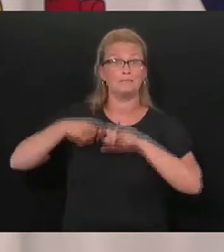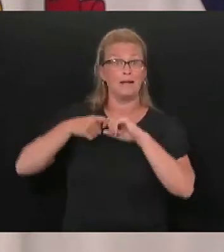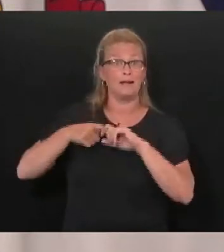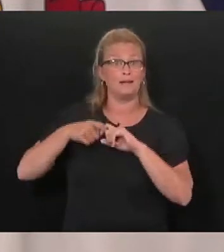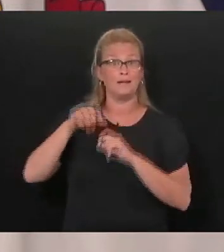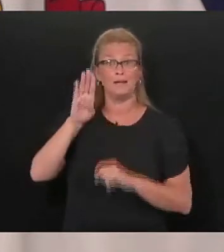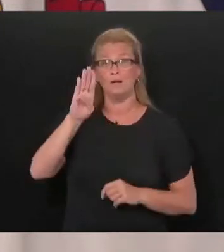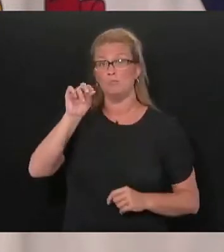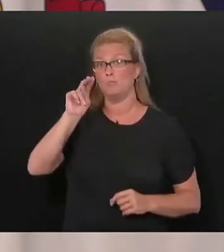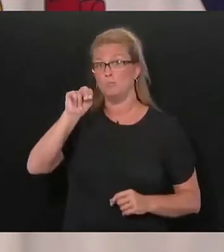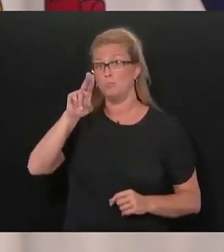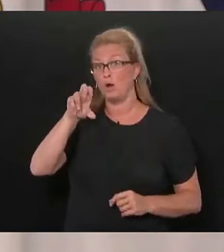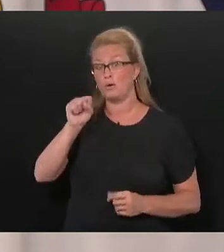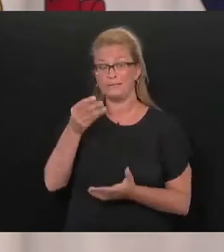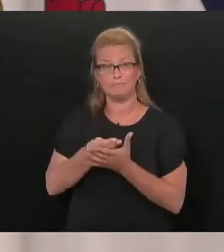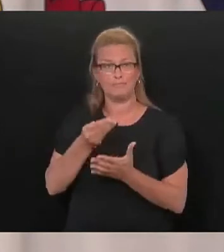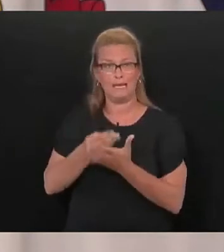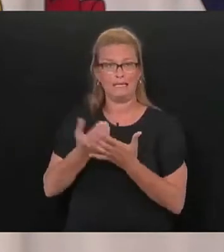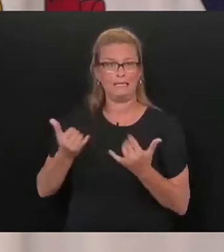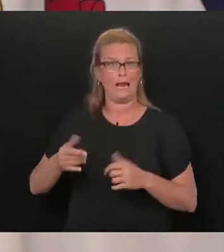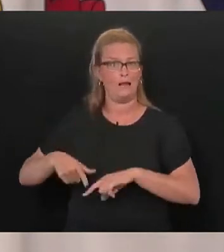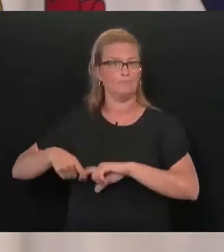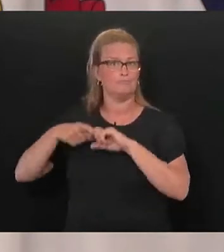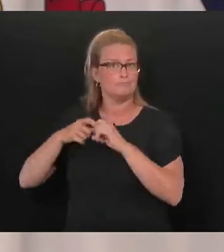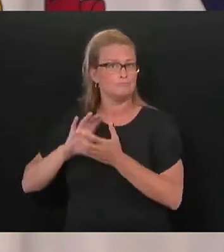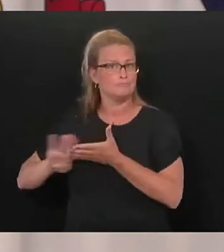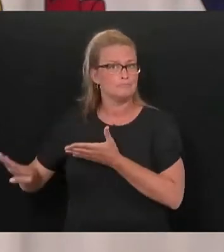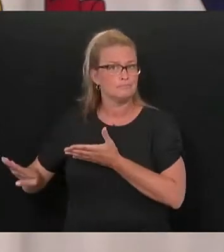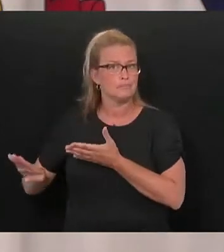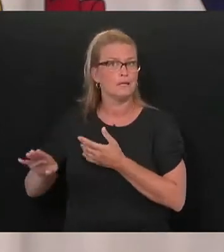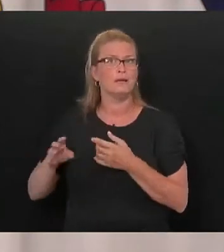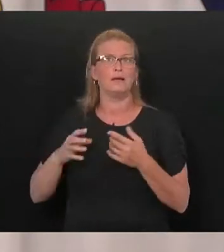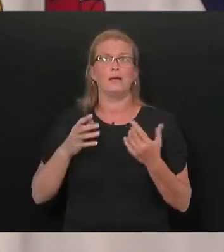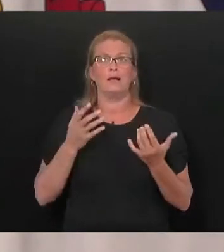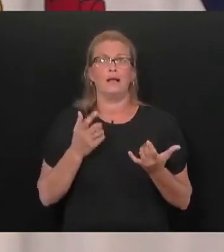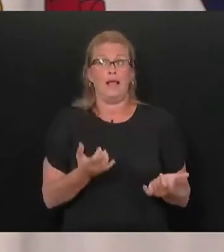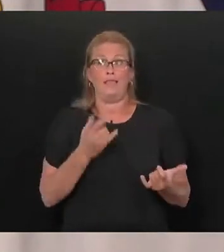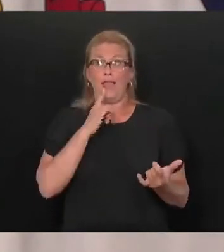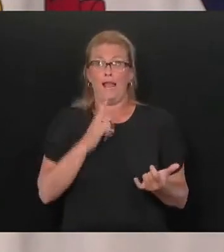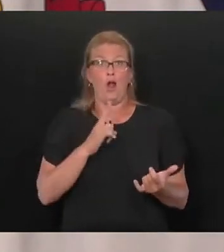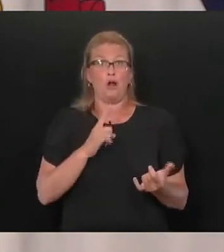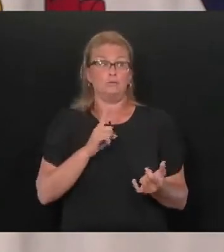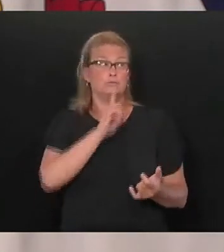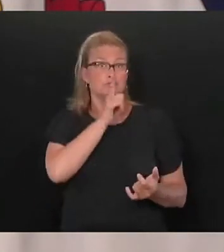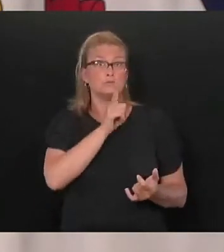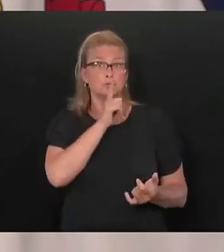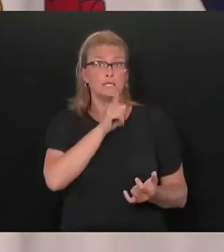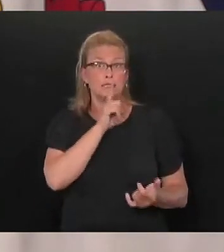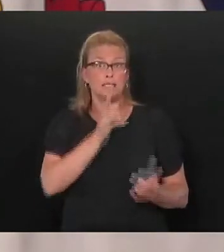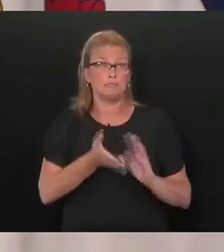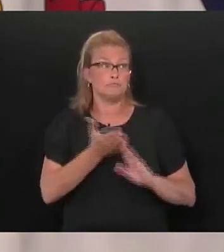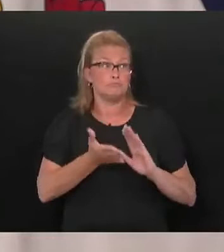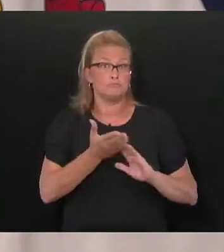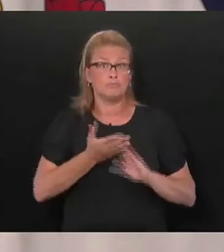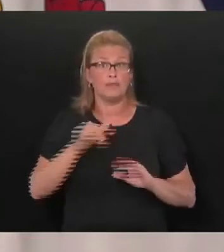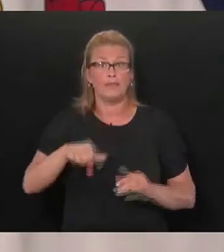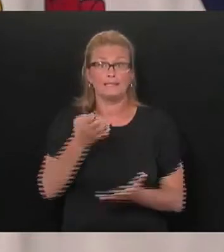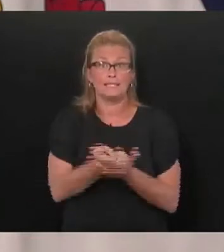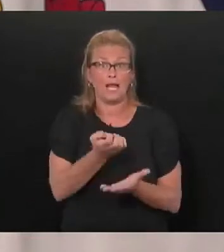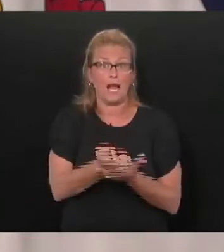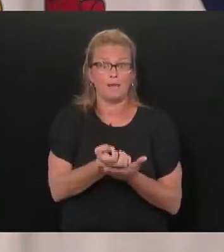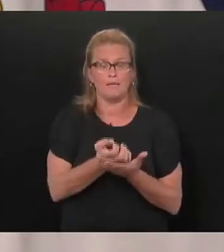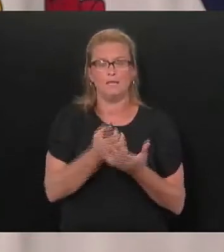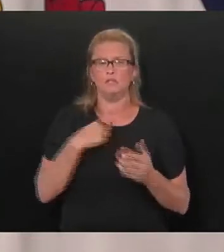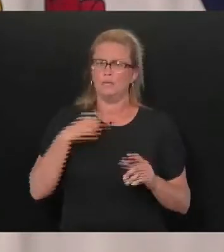dollars that they need, and they need very badly, and they are drivers to our economy. We absolutely need to help